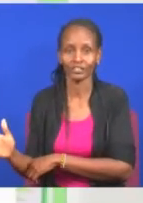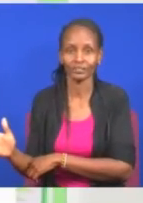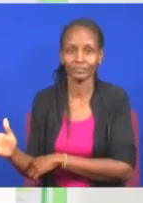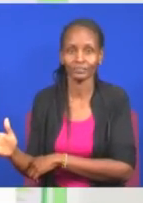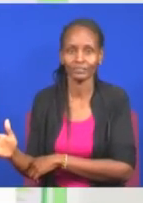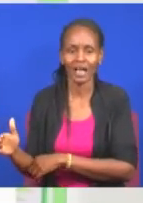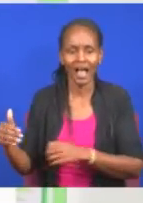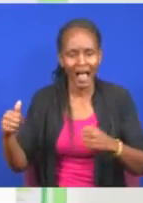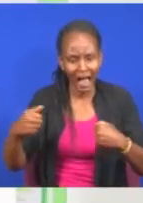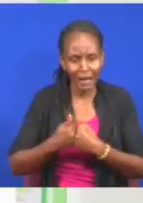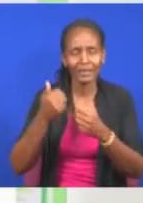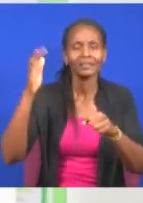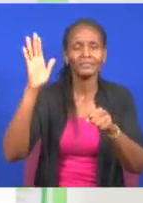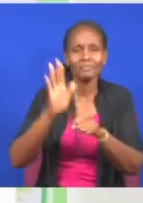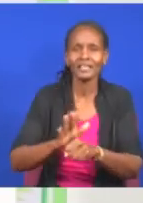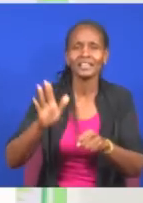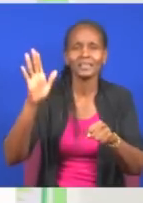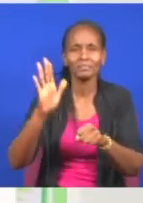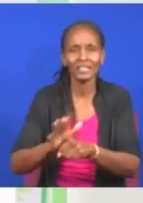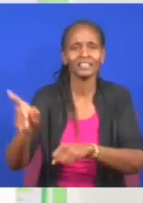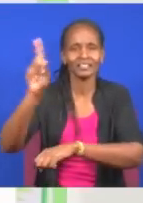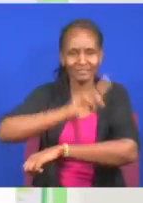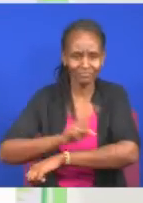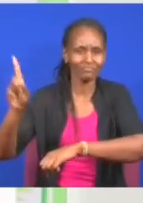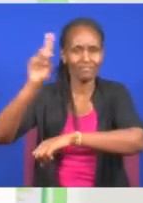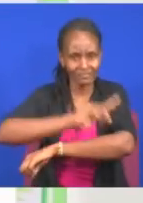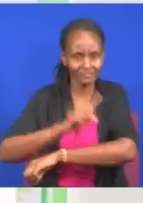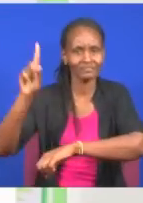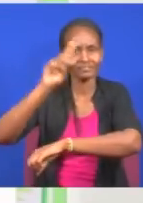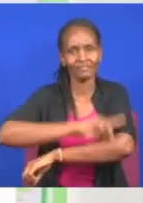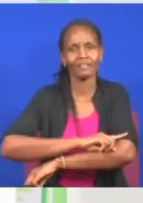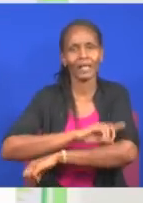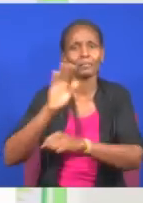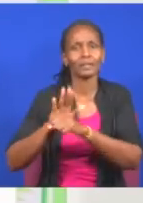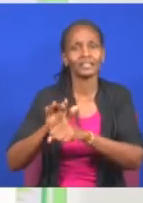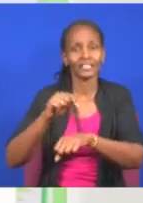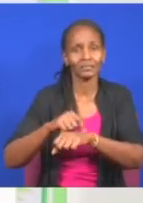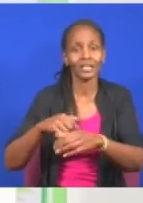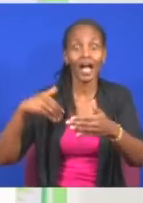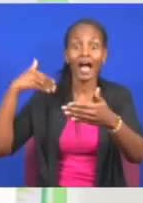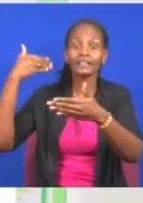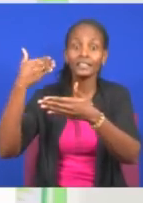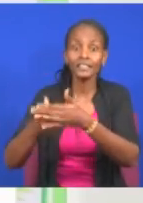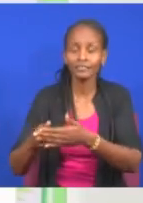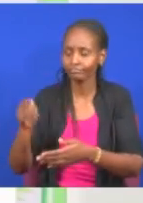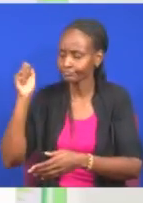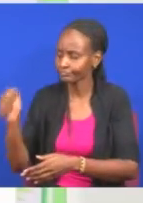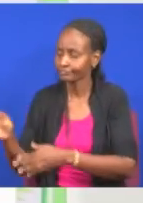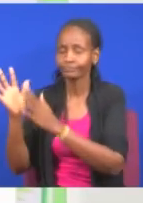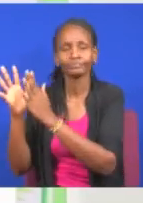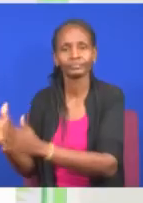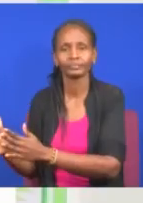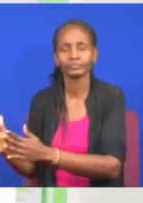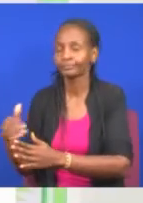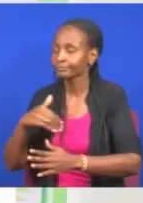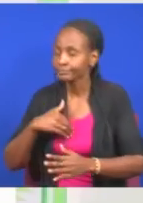happen many, many, many days, many times, until this judge got